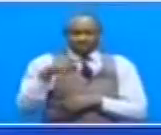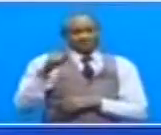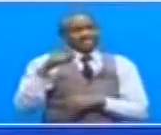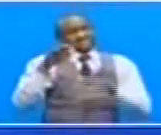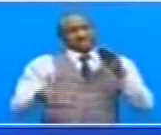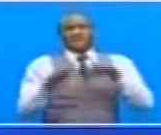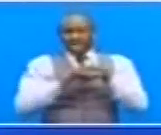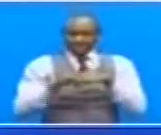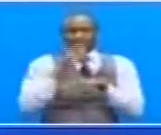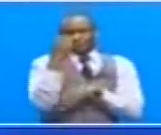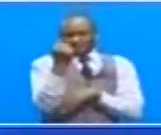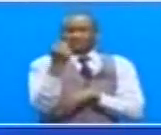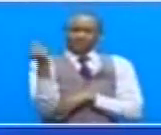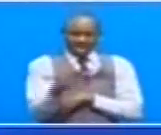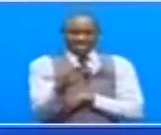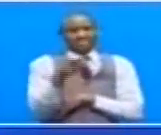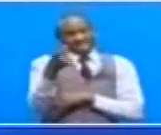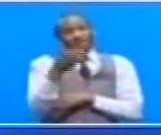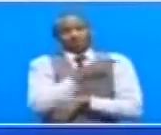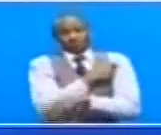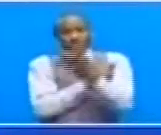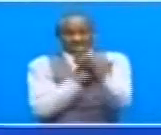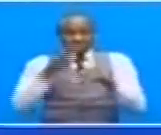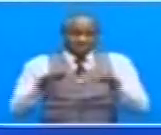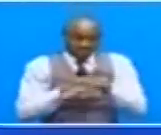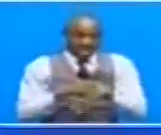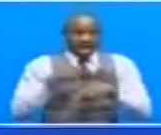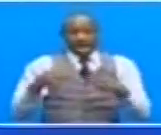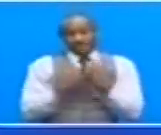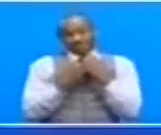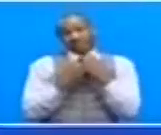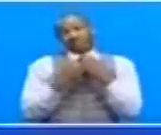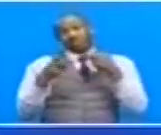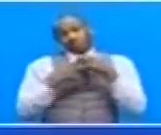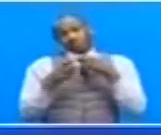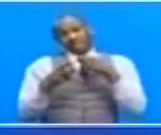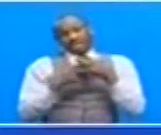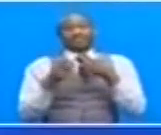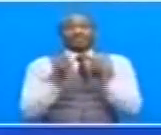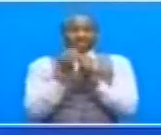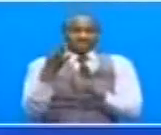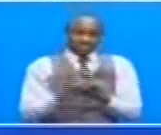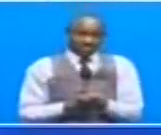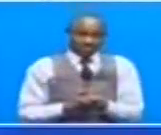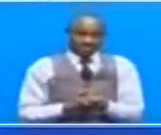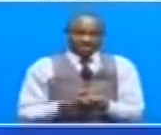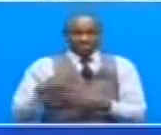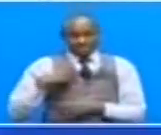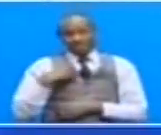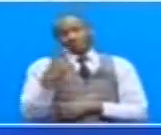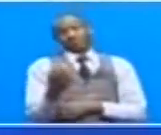abroad for the past 5 months before his demise on July 13th. And what pleases me most